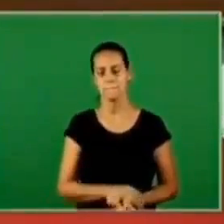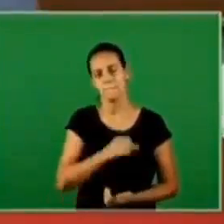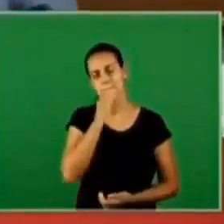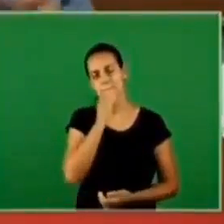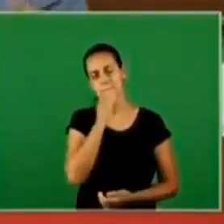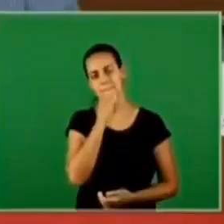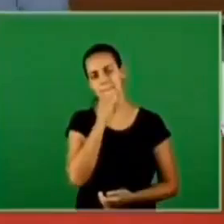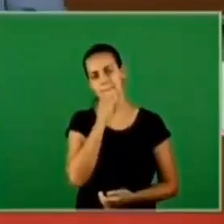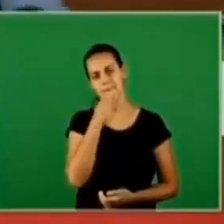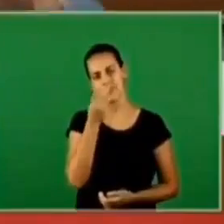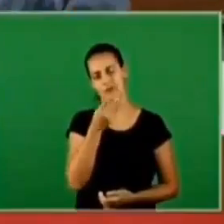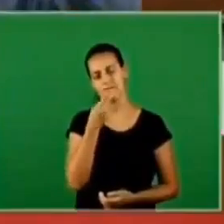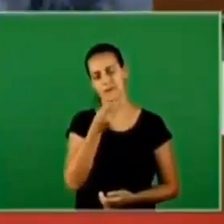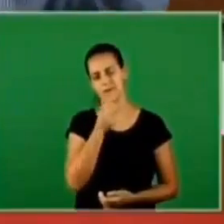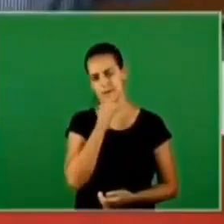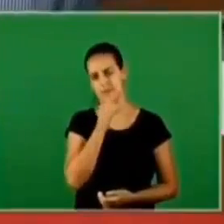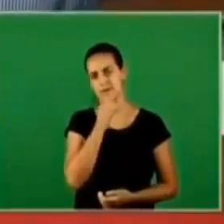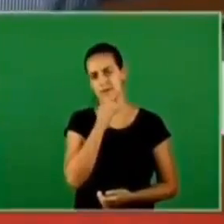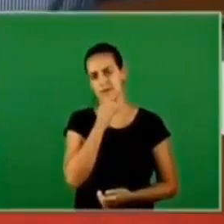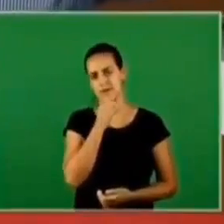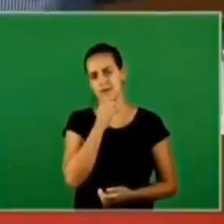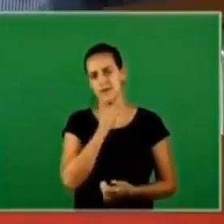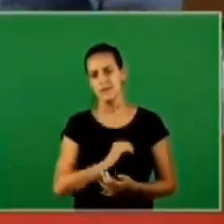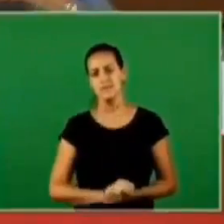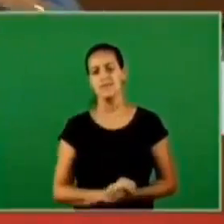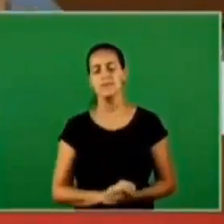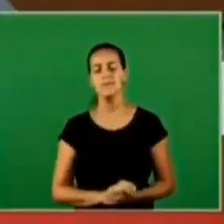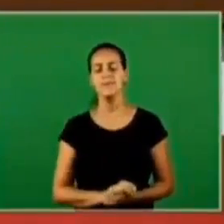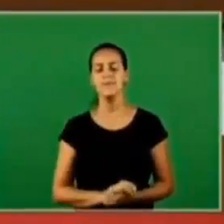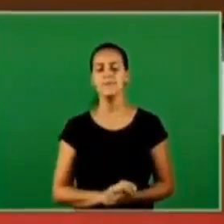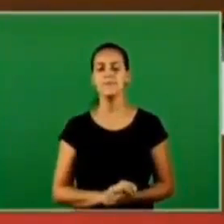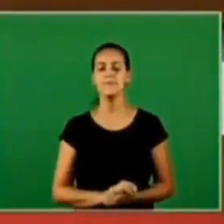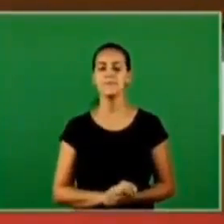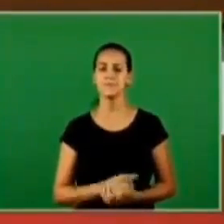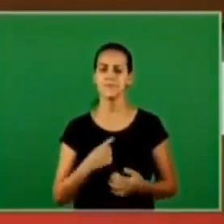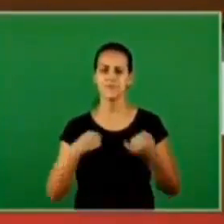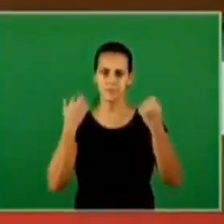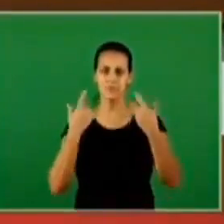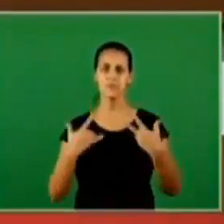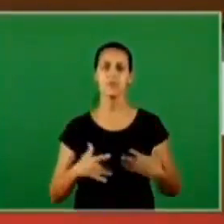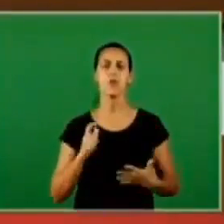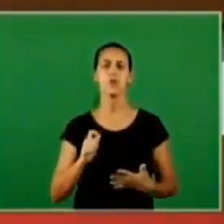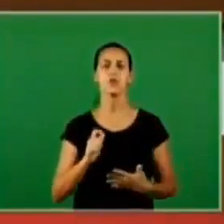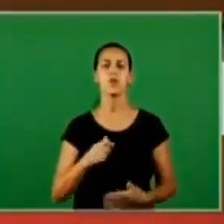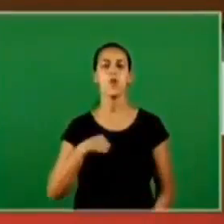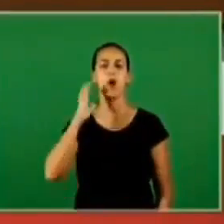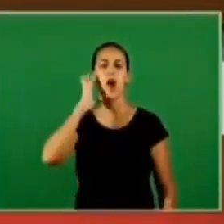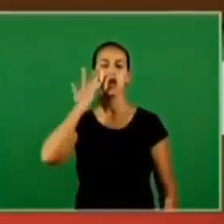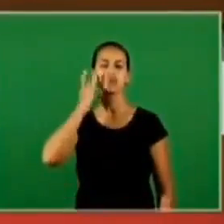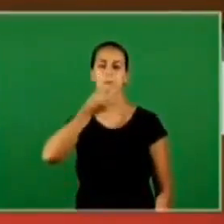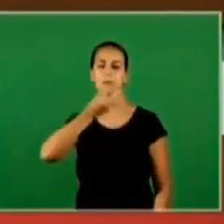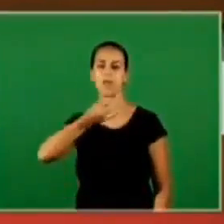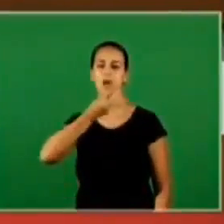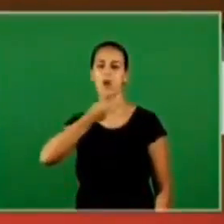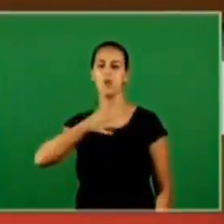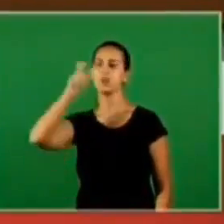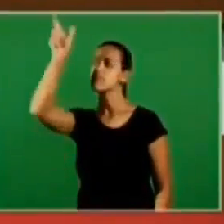So I'm telling you the following. I will describe what I think about